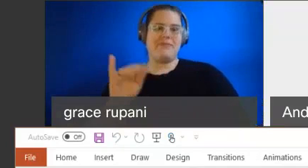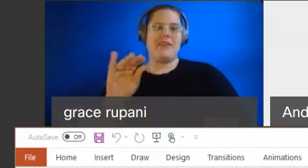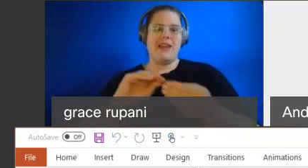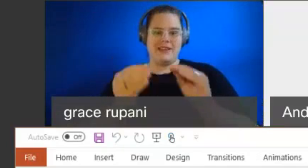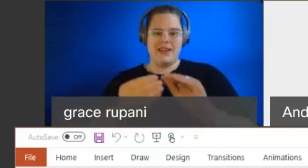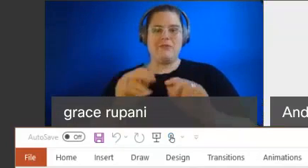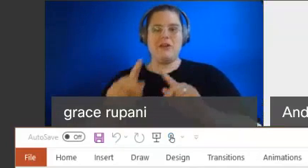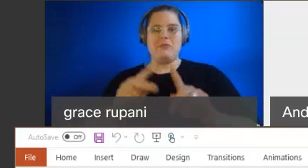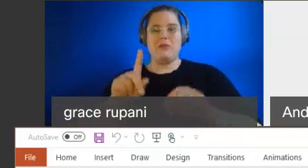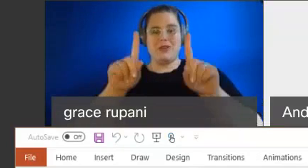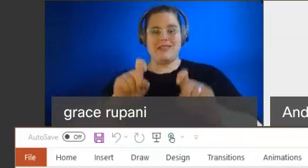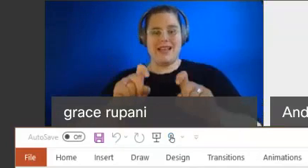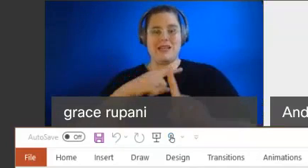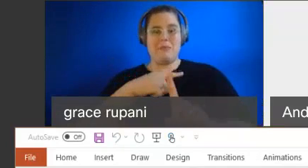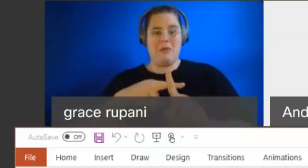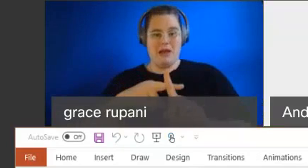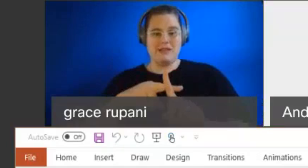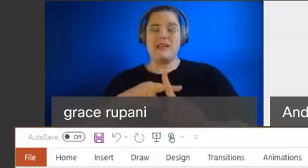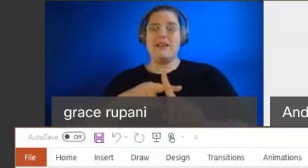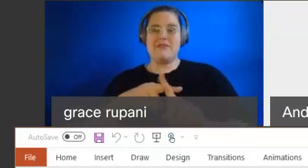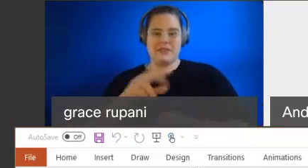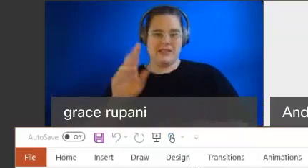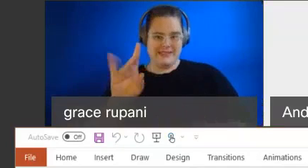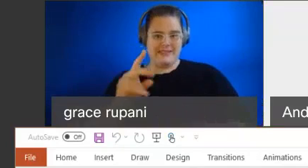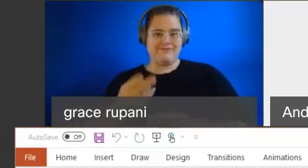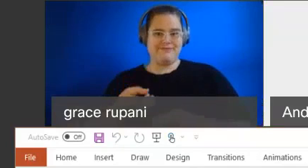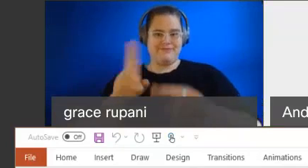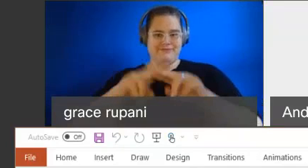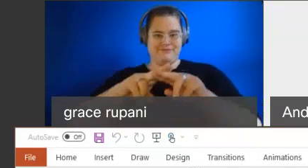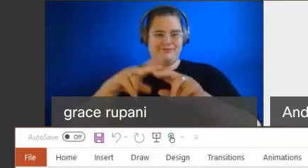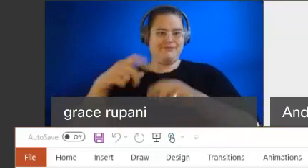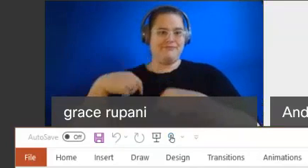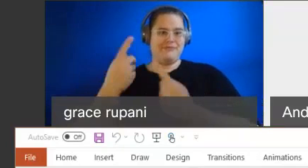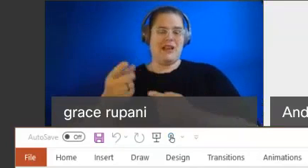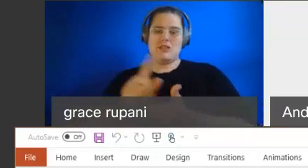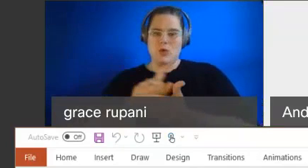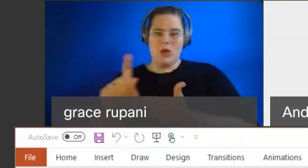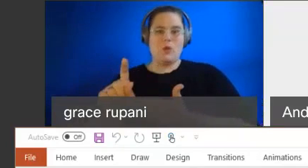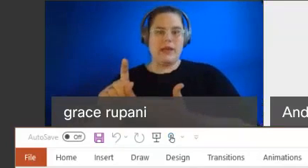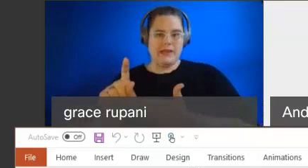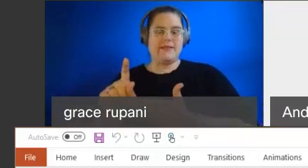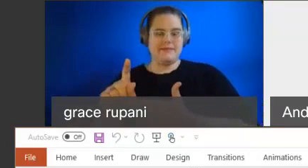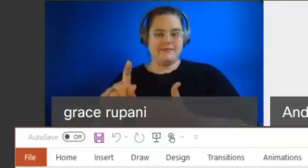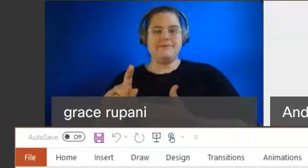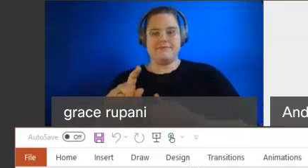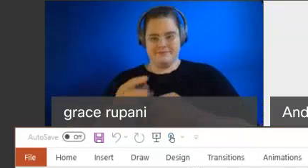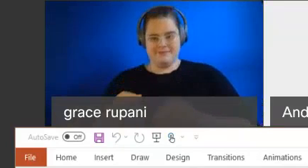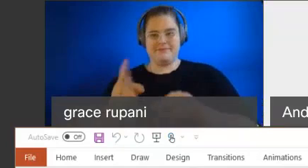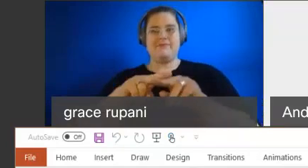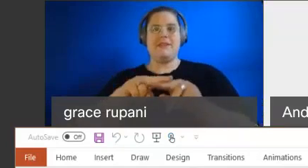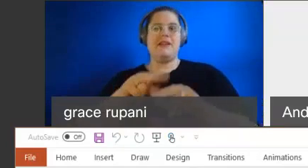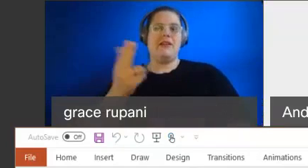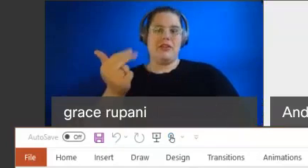who've tested positive for COVID in the last week. It has gone up by 13 from a